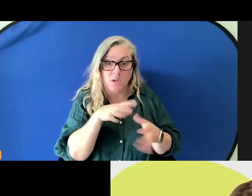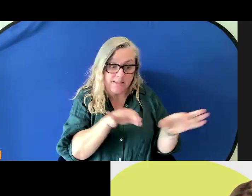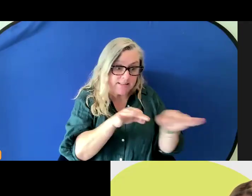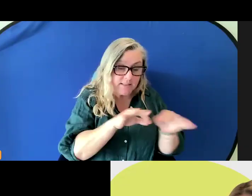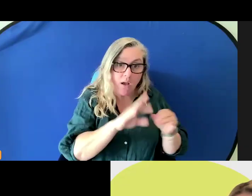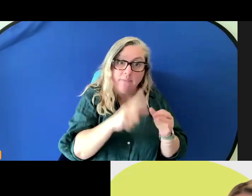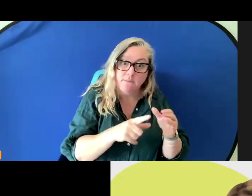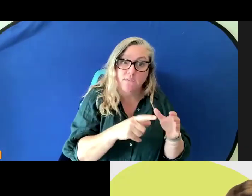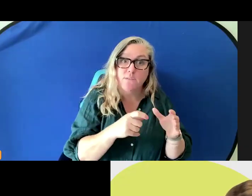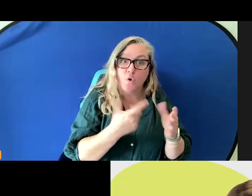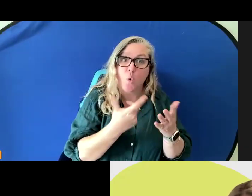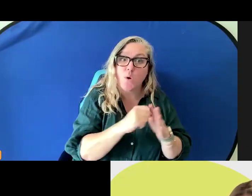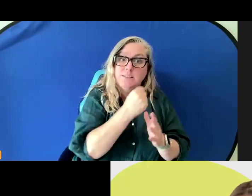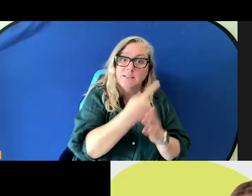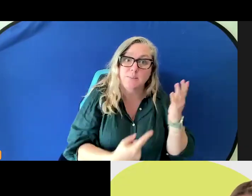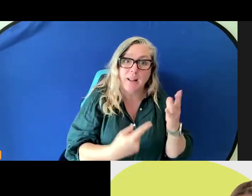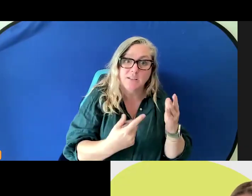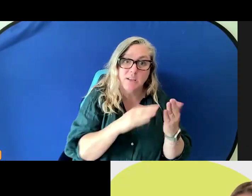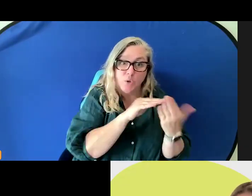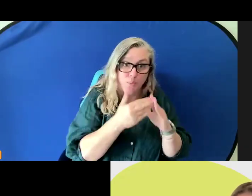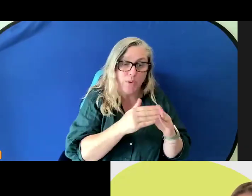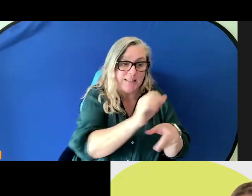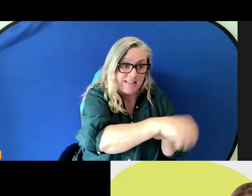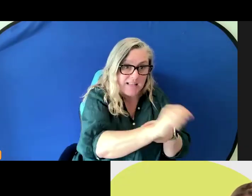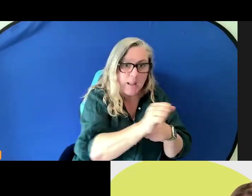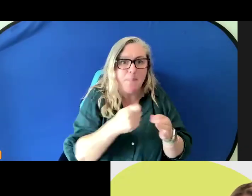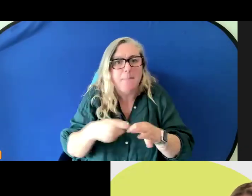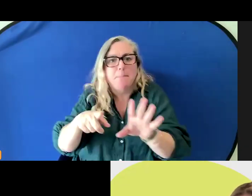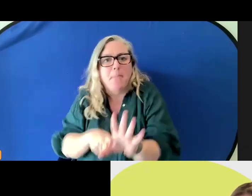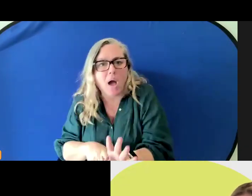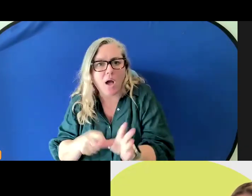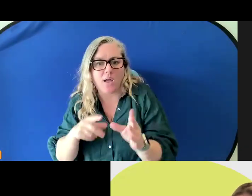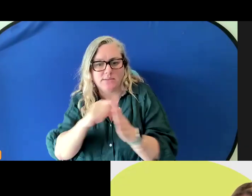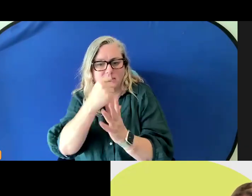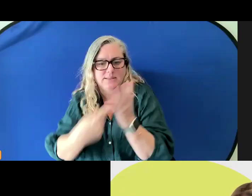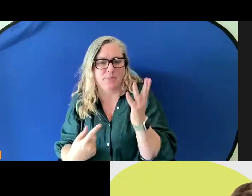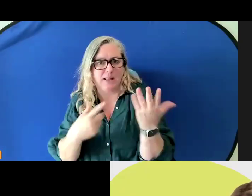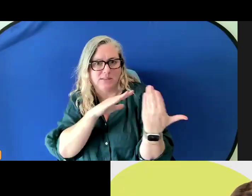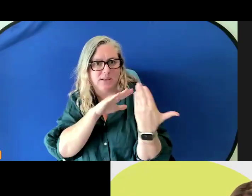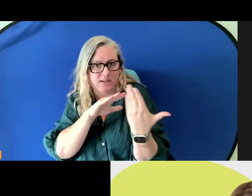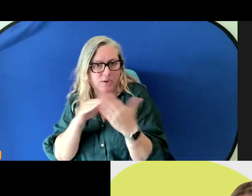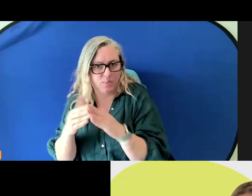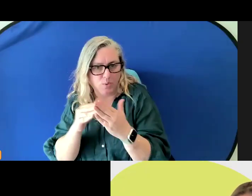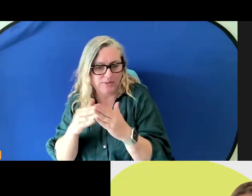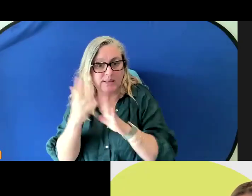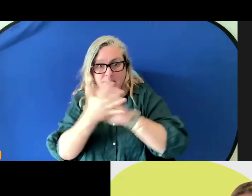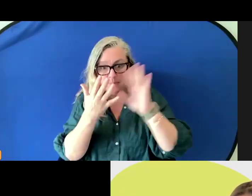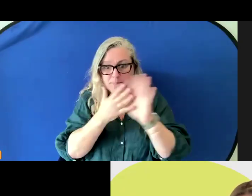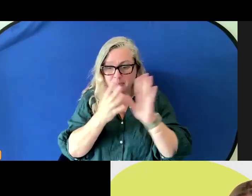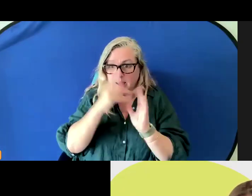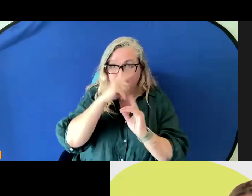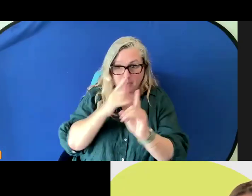disability community, but by the disability community, with young people with disability and parents and caregivers of children and young people